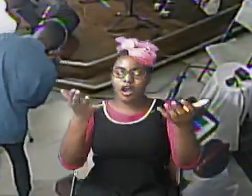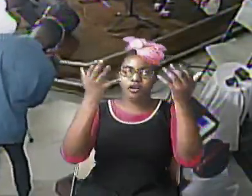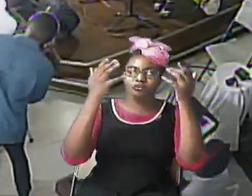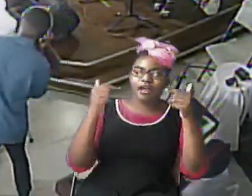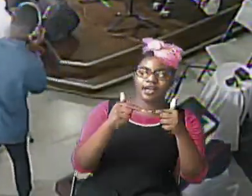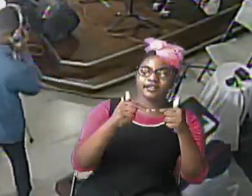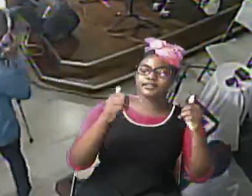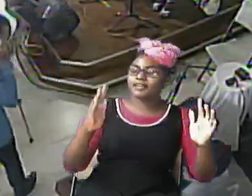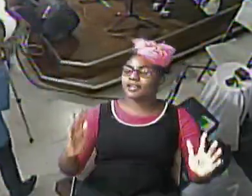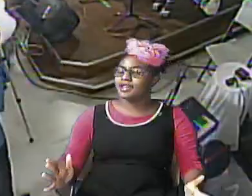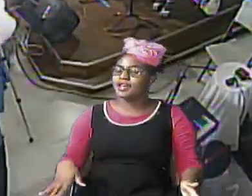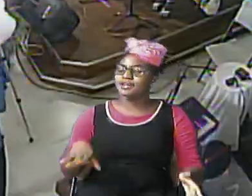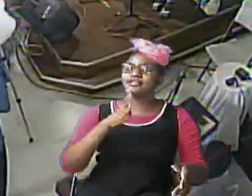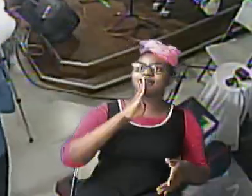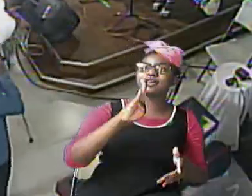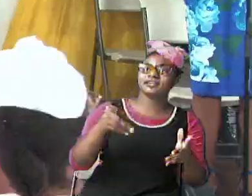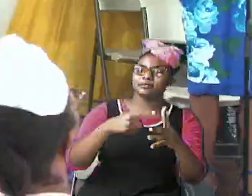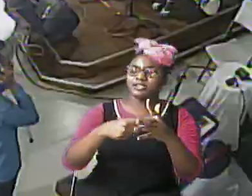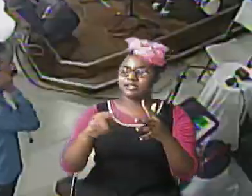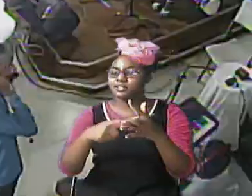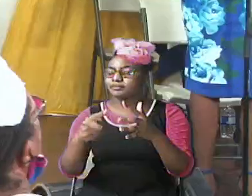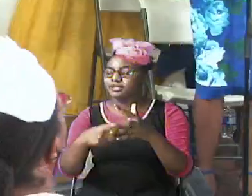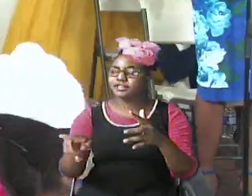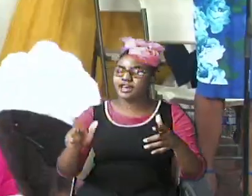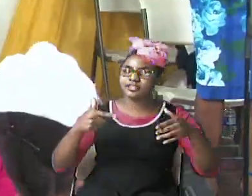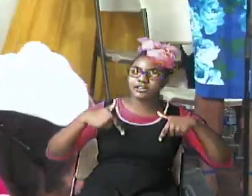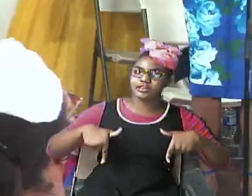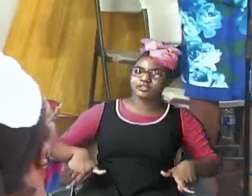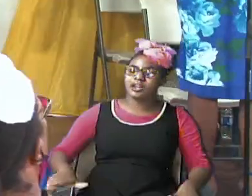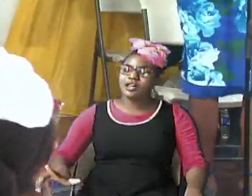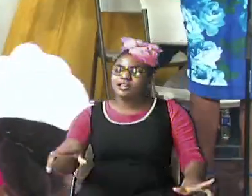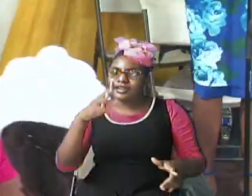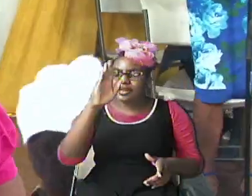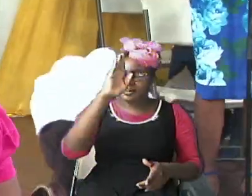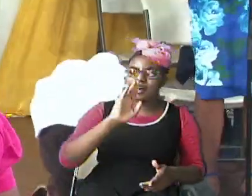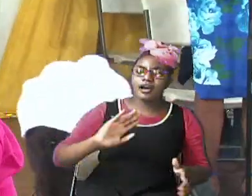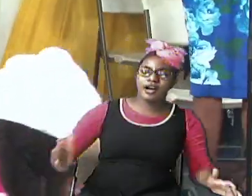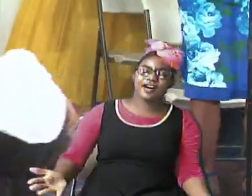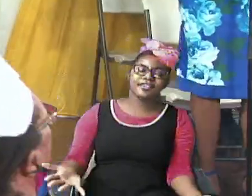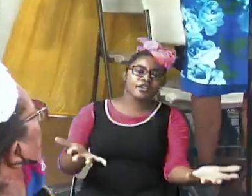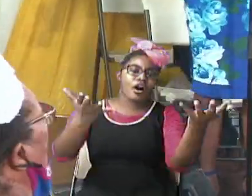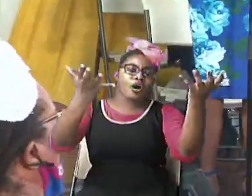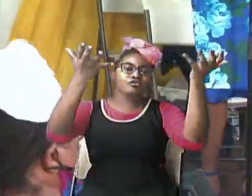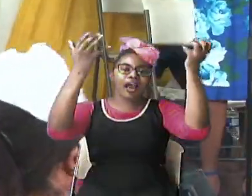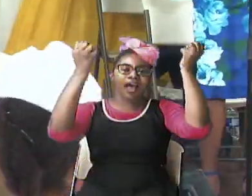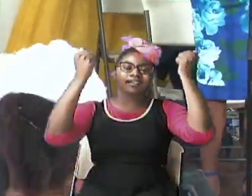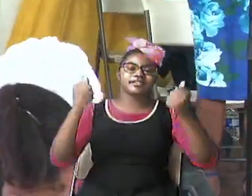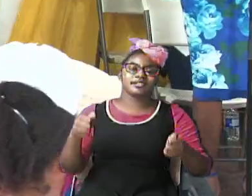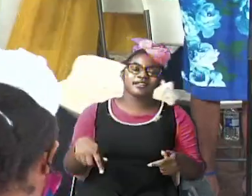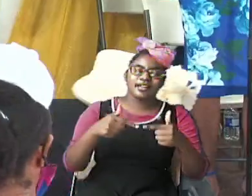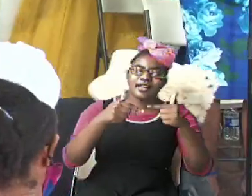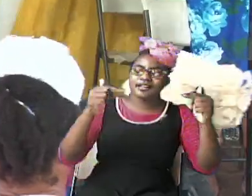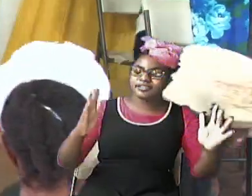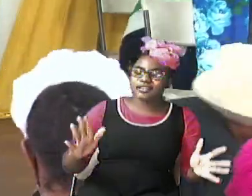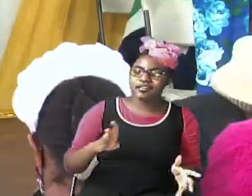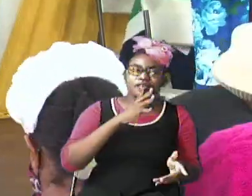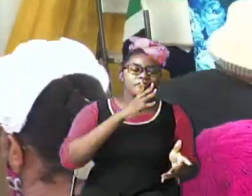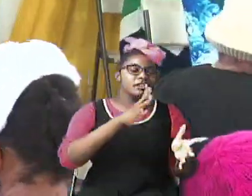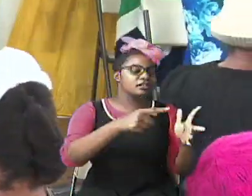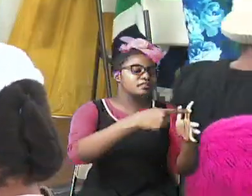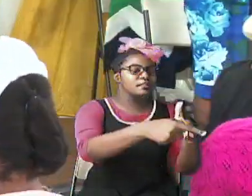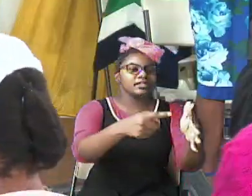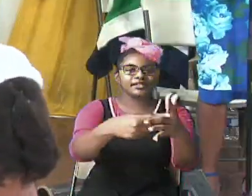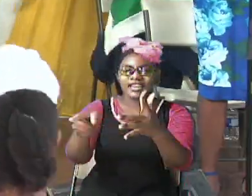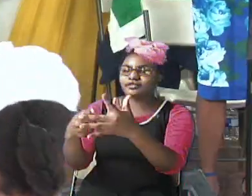Let God arise. And his enemies be scattered. Let God arise. Oh, his